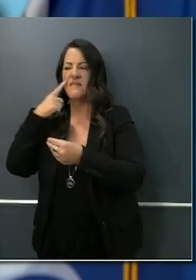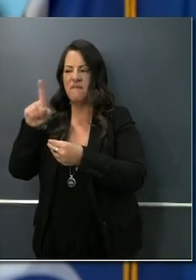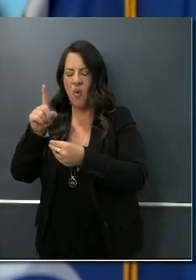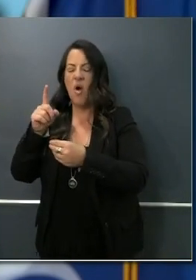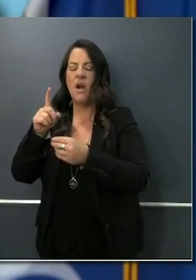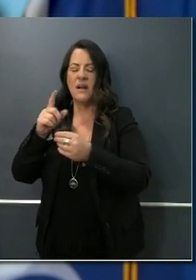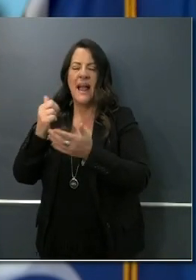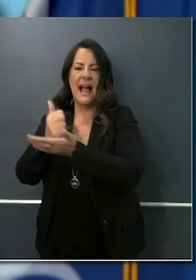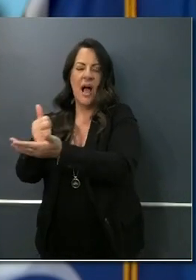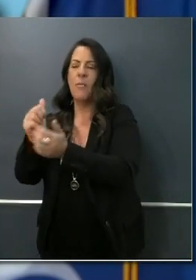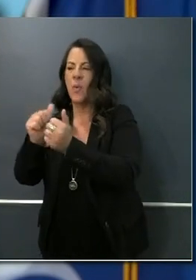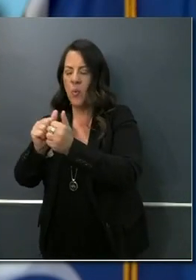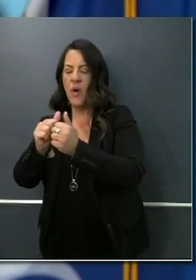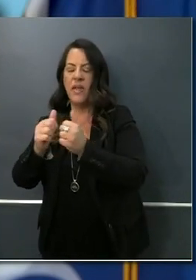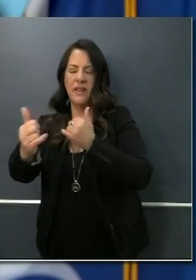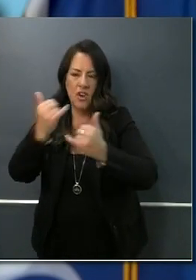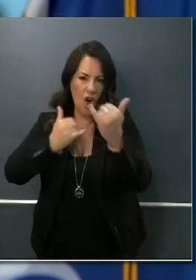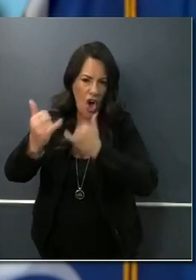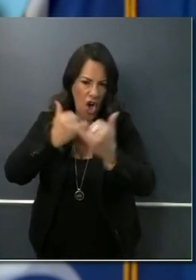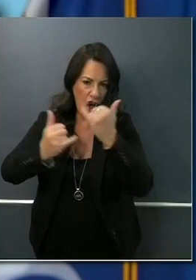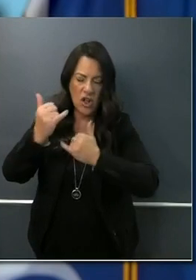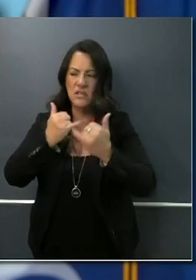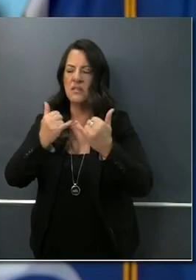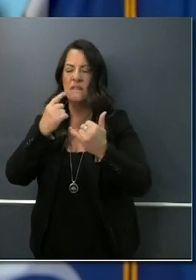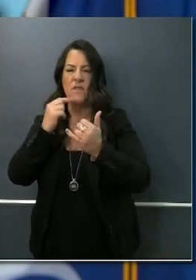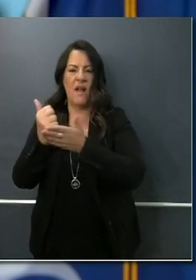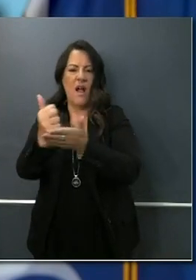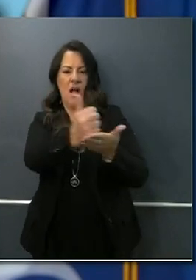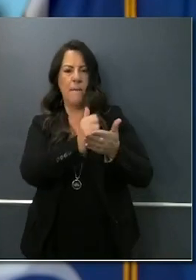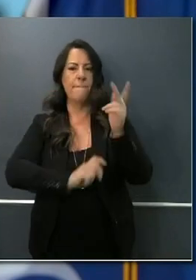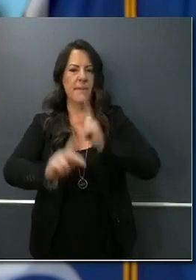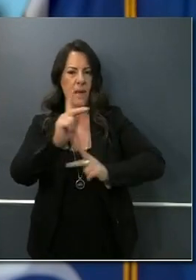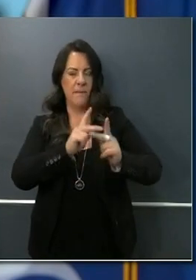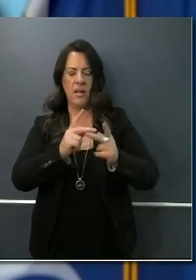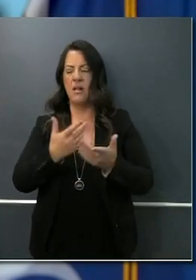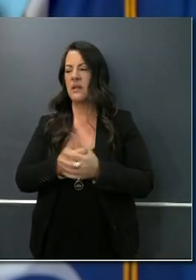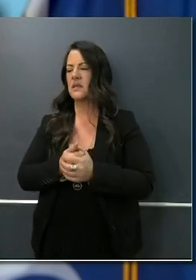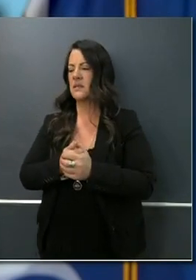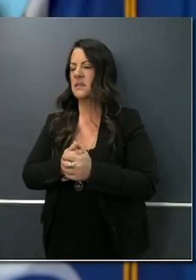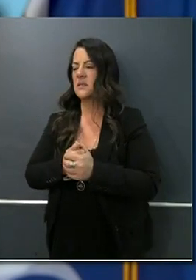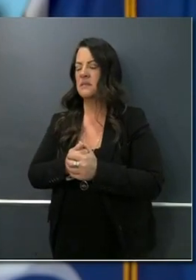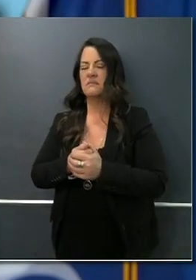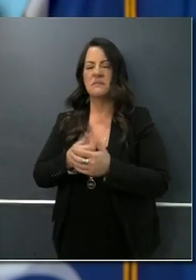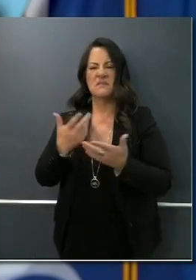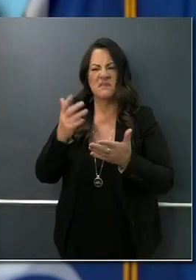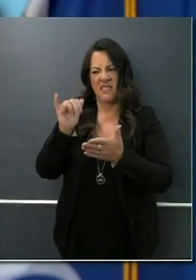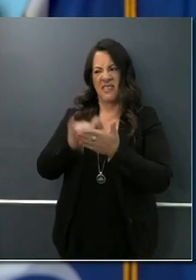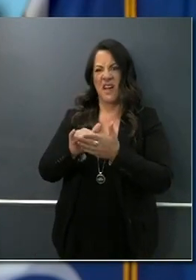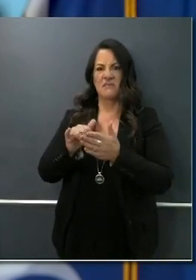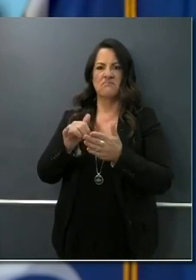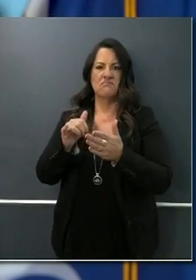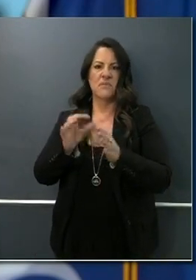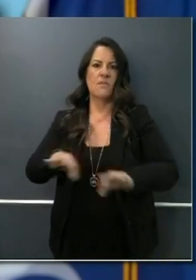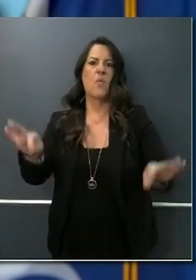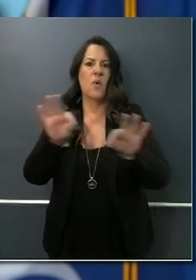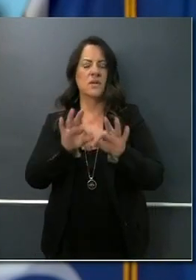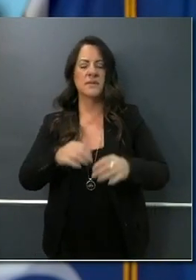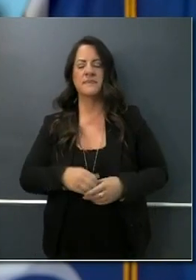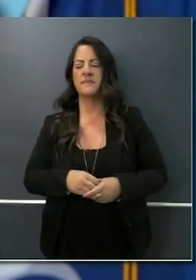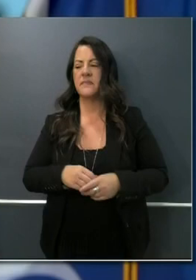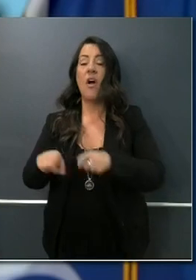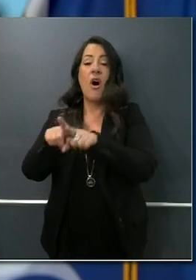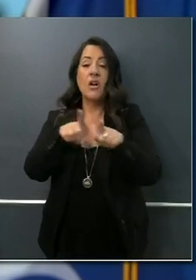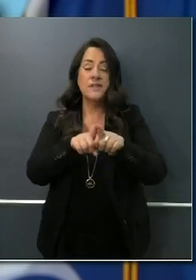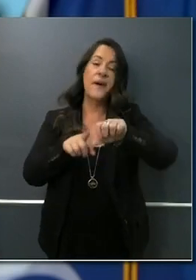supporting the call center. Just for the purposes of additional information and advancing that conversation further, we added